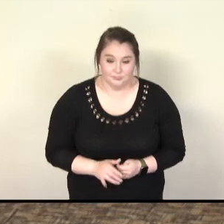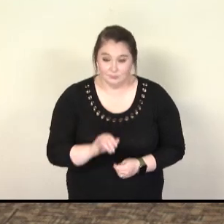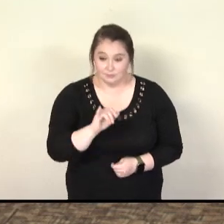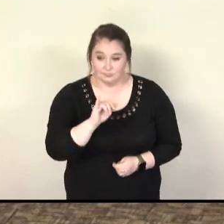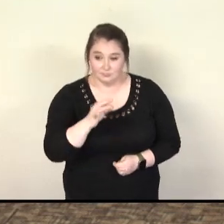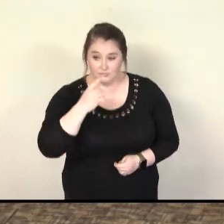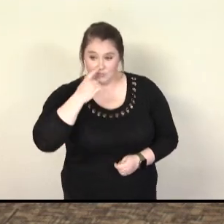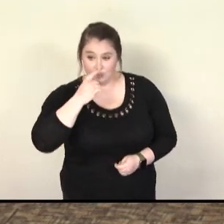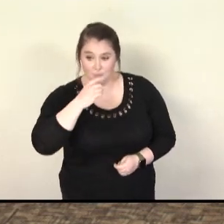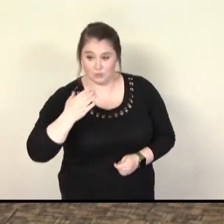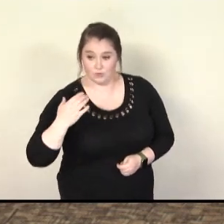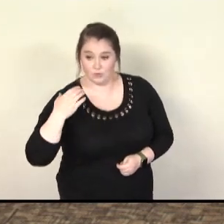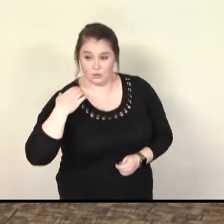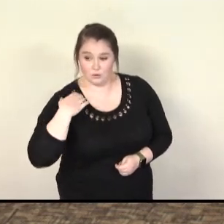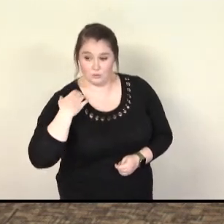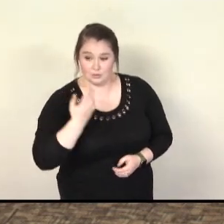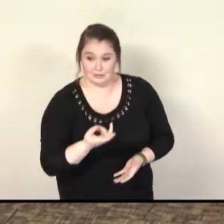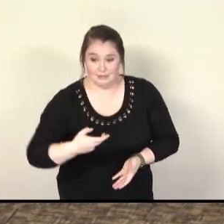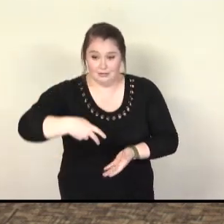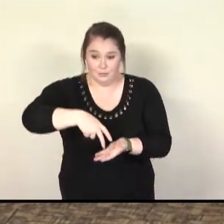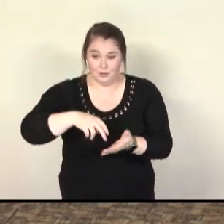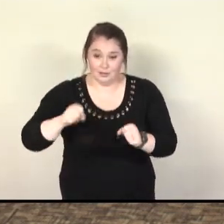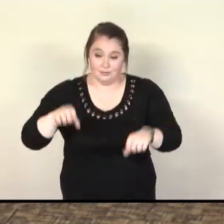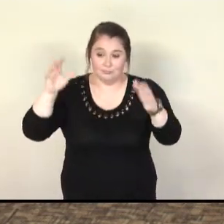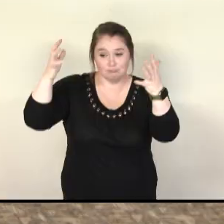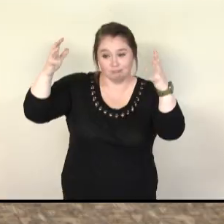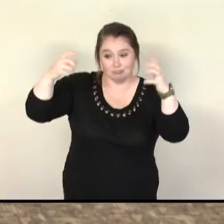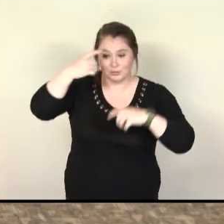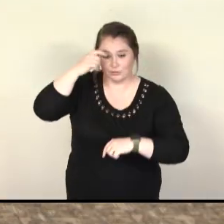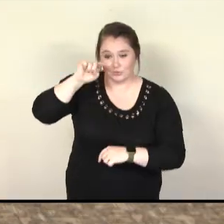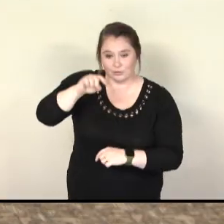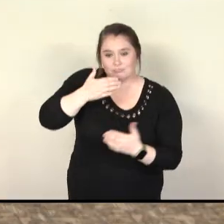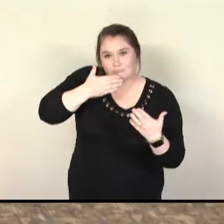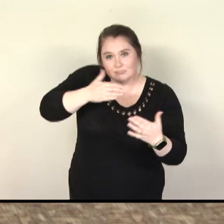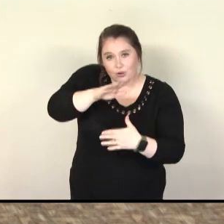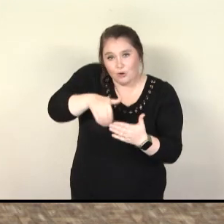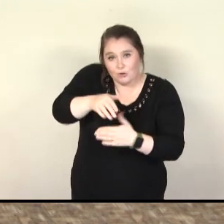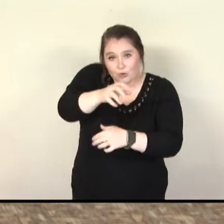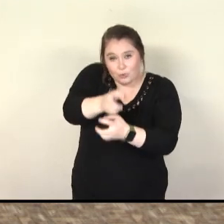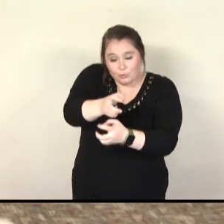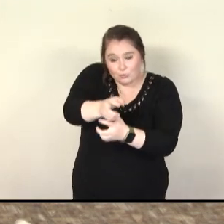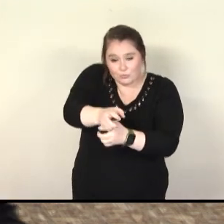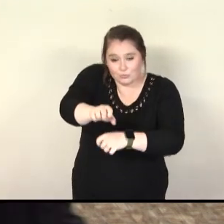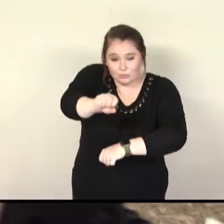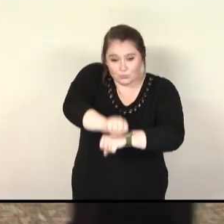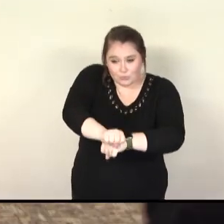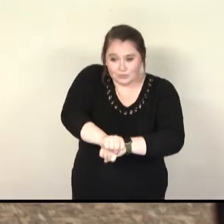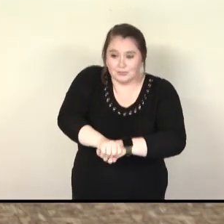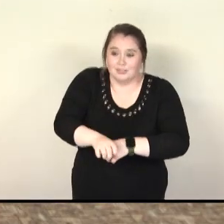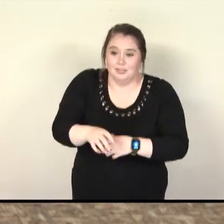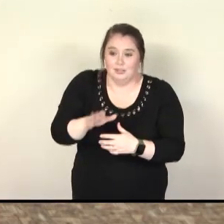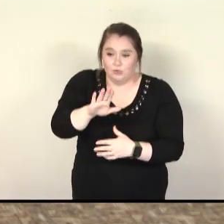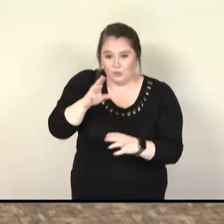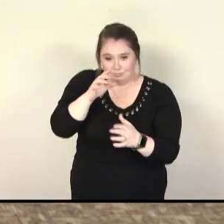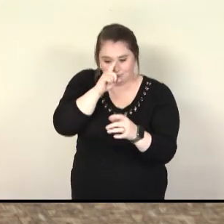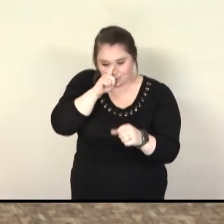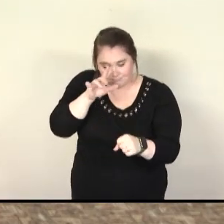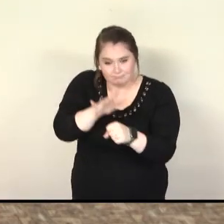And if we could have each of our coaches stand up and be recognized, thank you so much for all your hard work and dedication leading this amazing group of